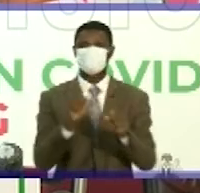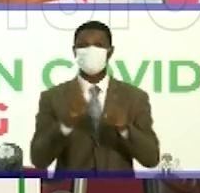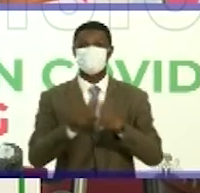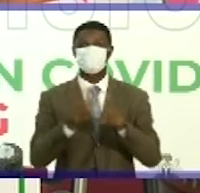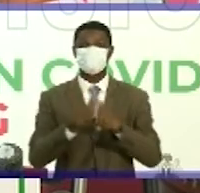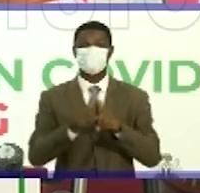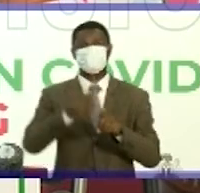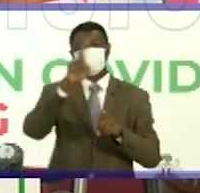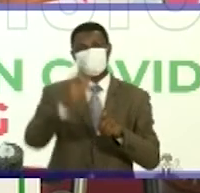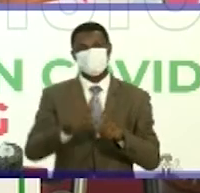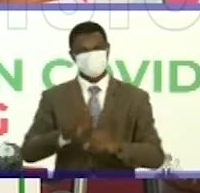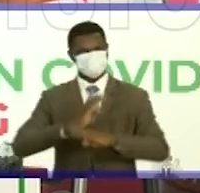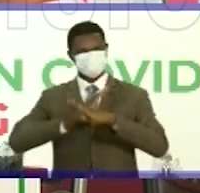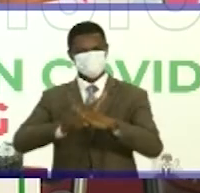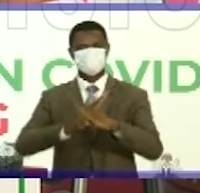health.